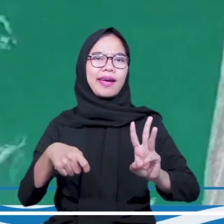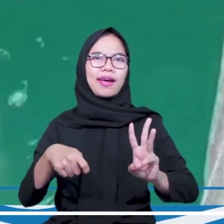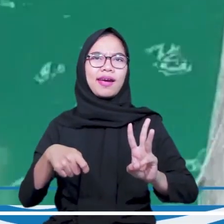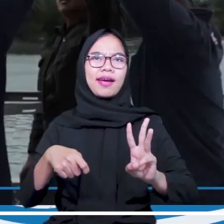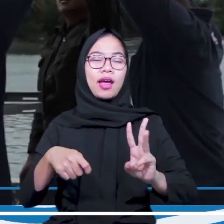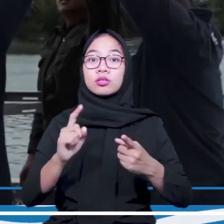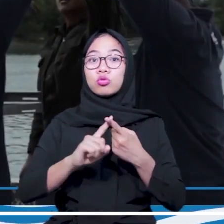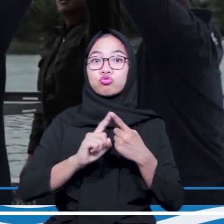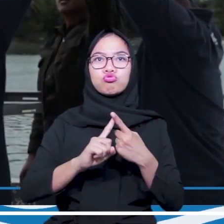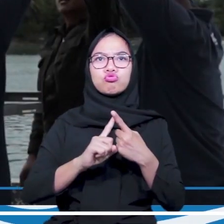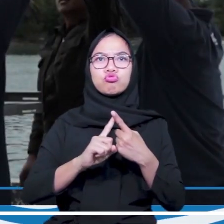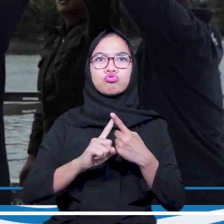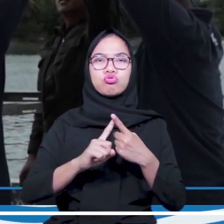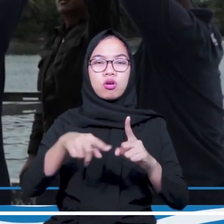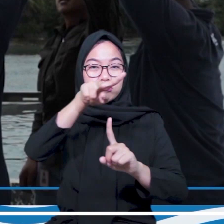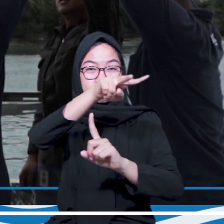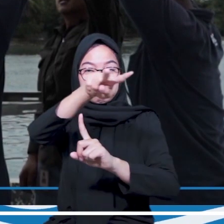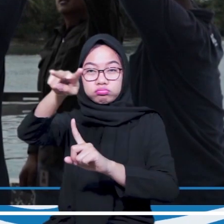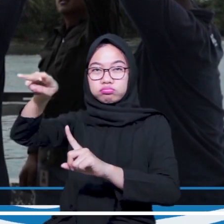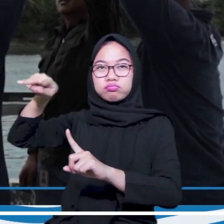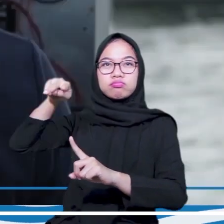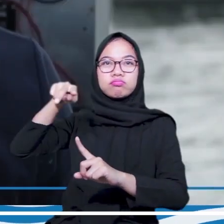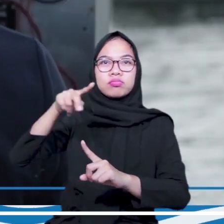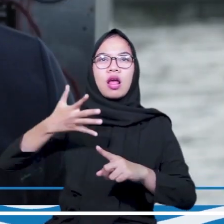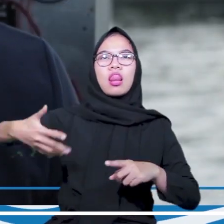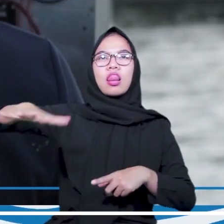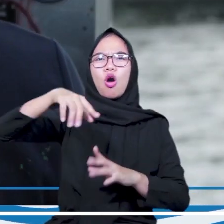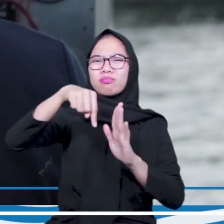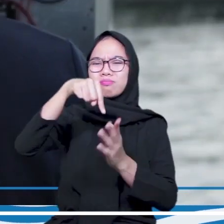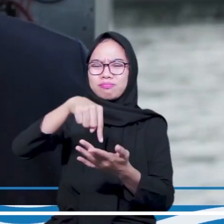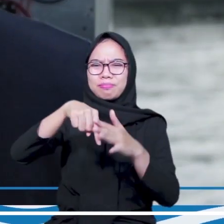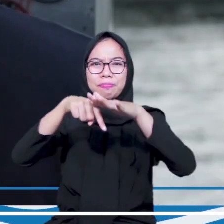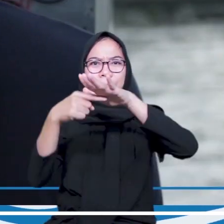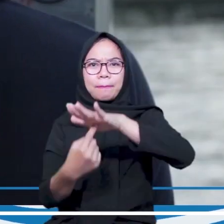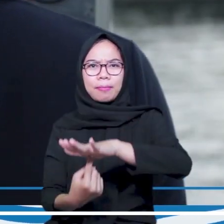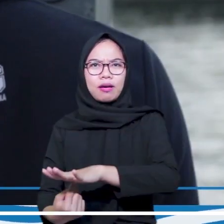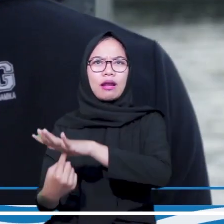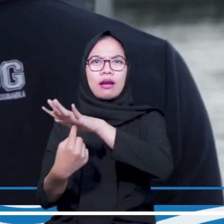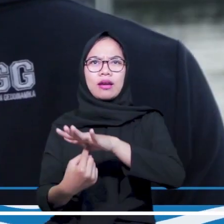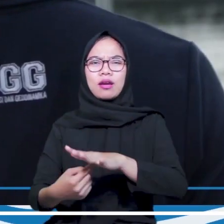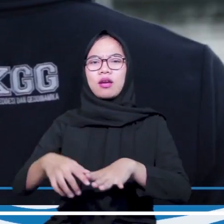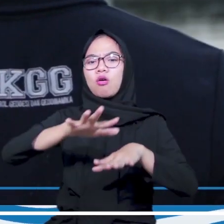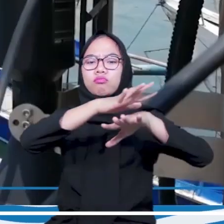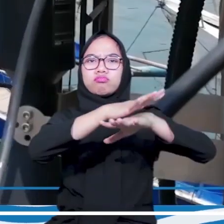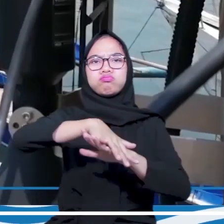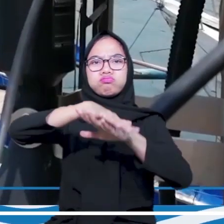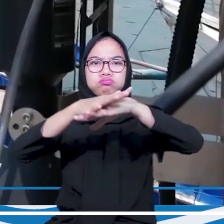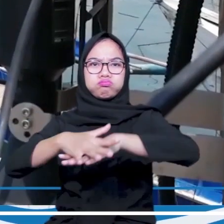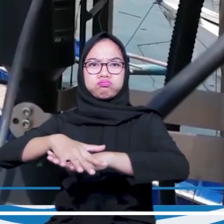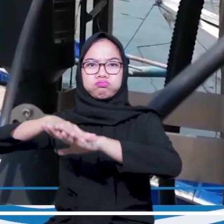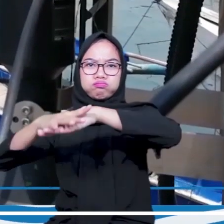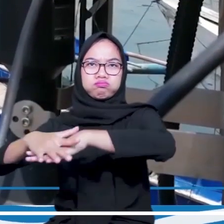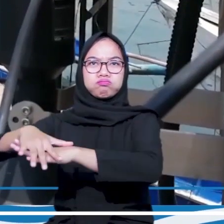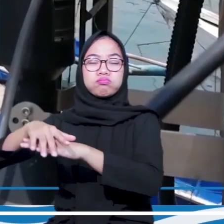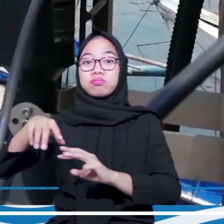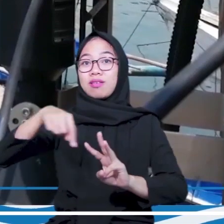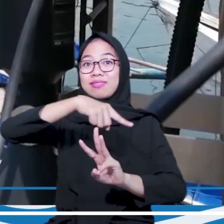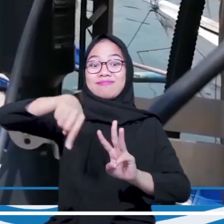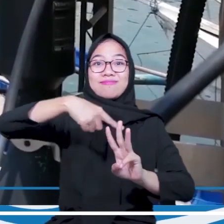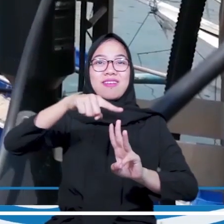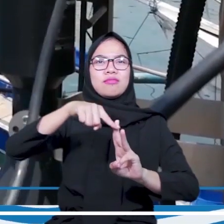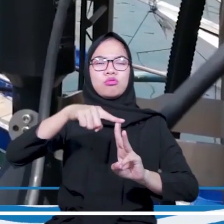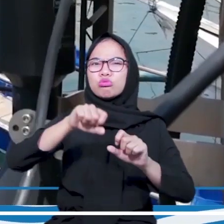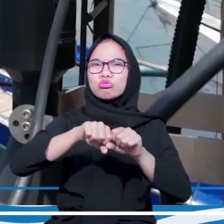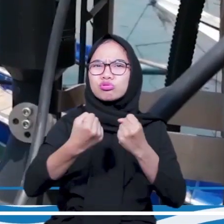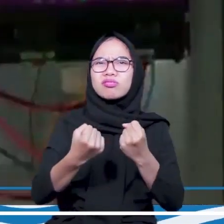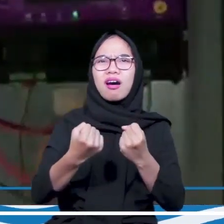of sensors in data recording: radar, pressure, and float sensors. These three sensors act as a